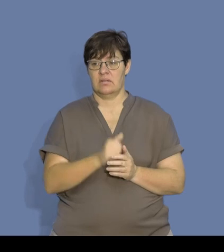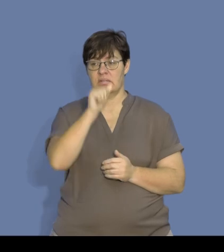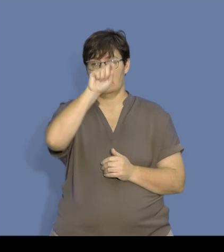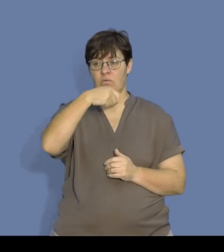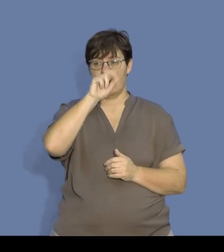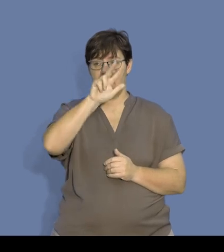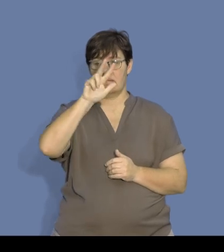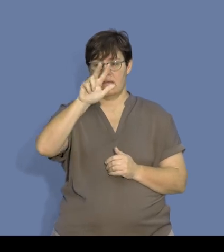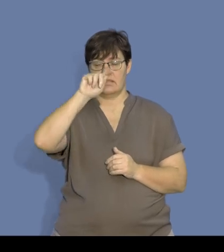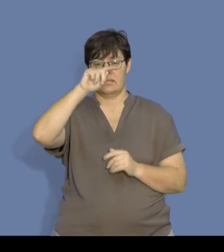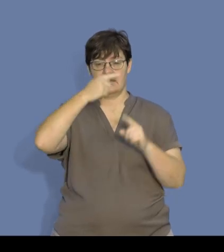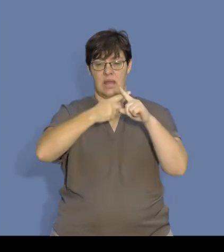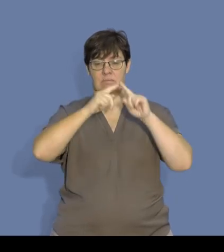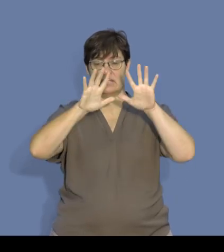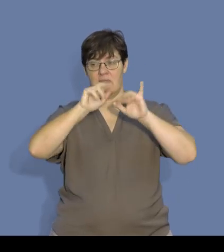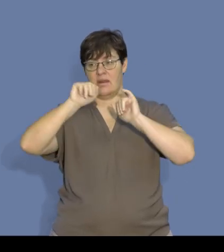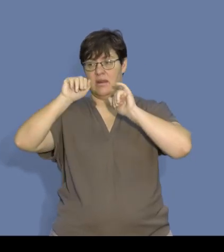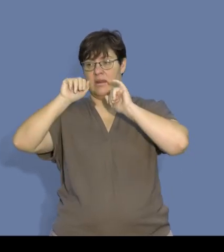divide it by Planck's constant.